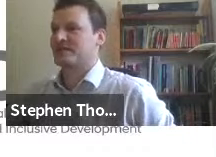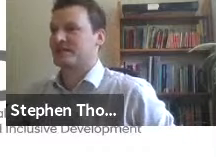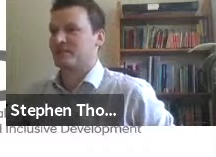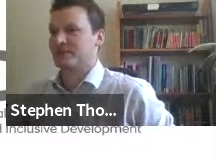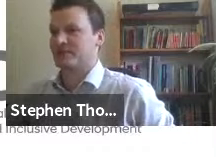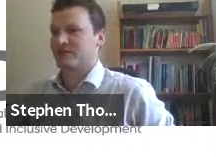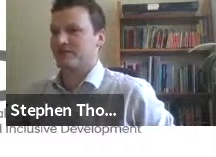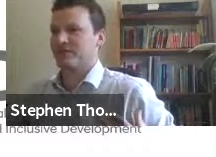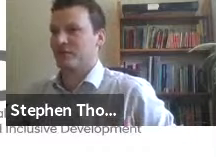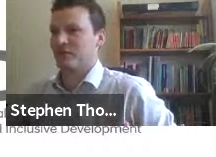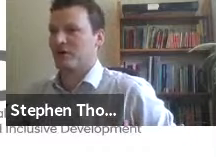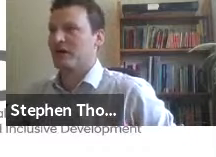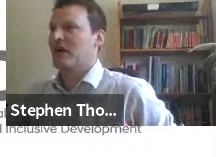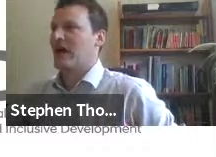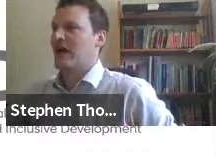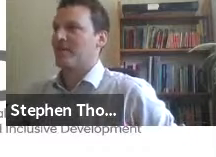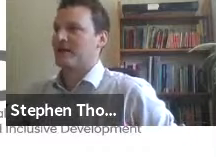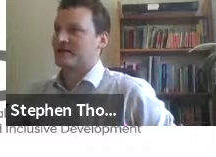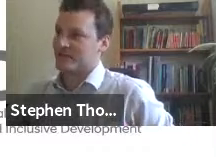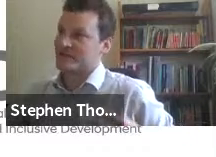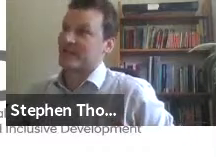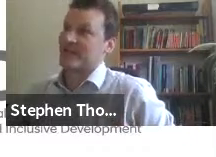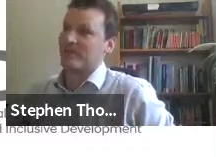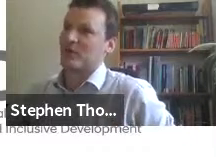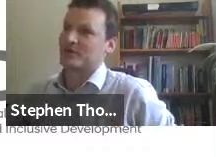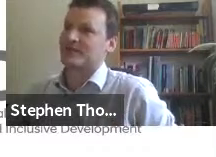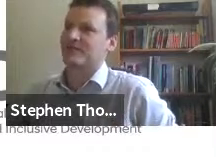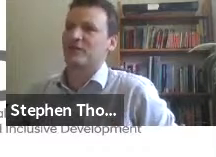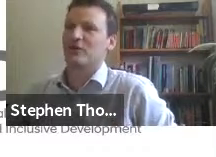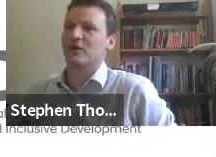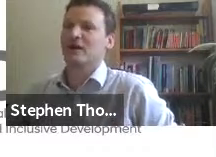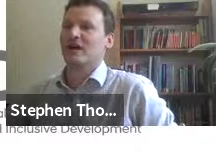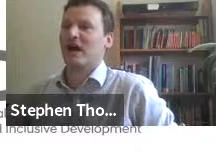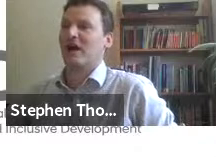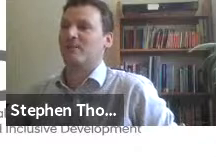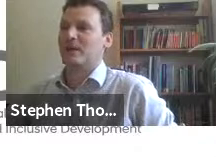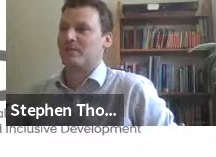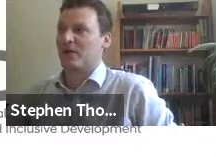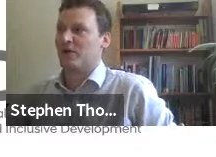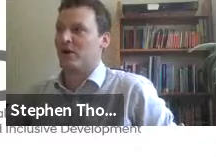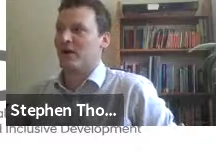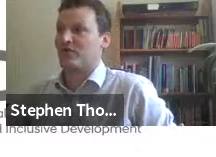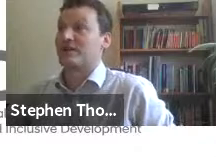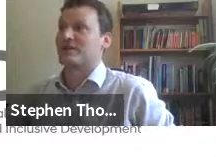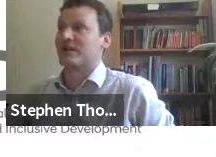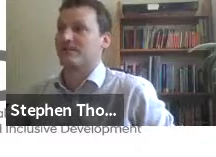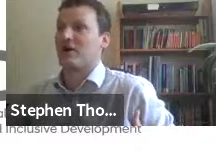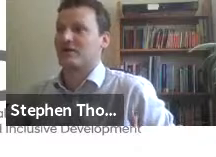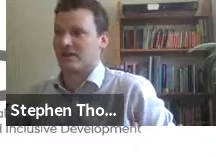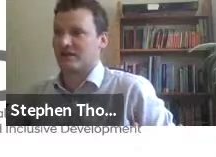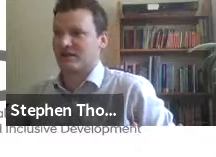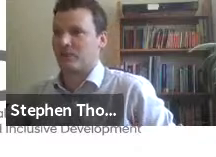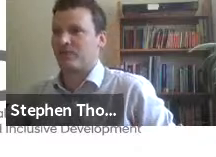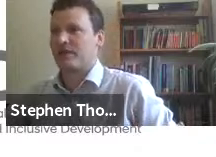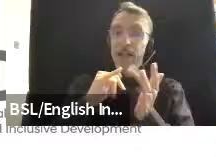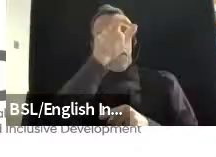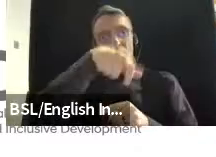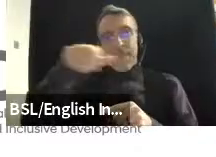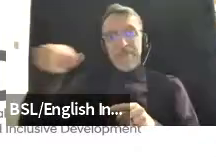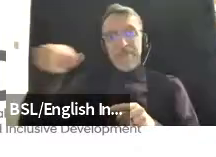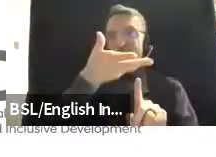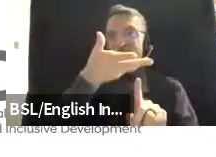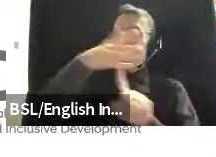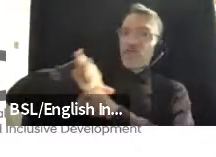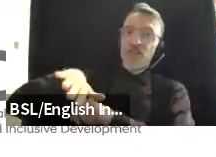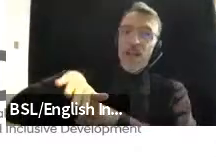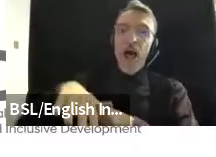of the participants to the fore. And this is particularly important for people who are traditionally marginalised. So we really wanted to